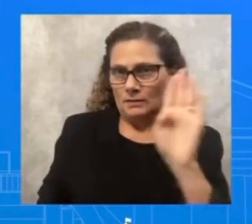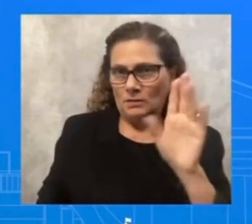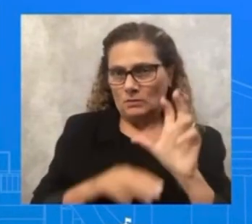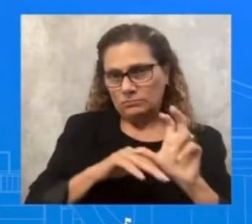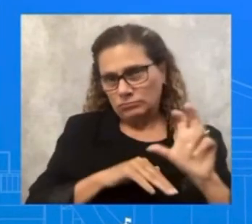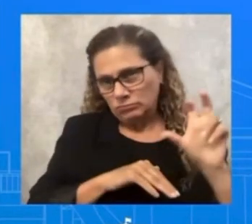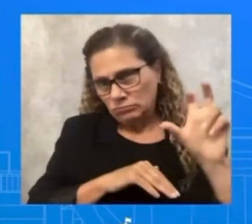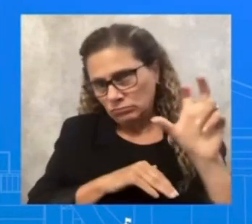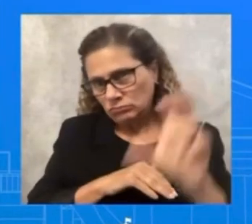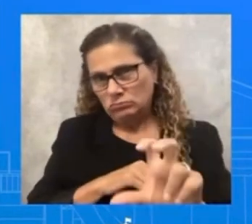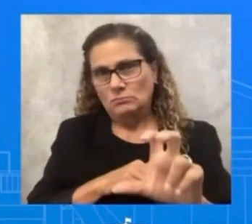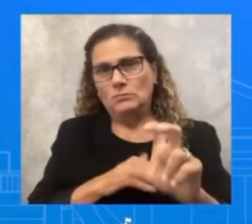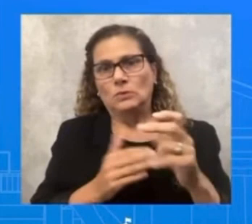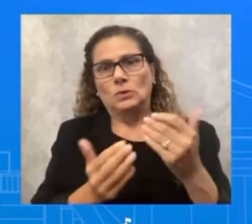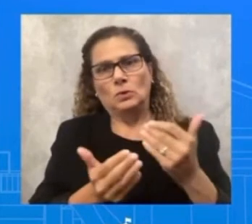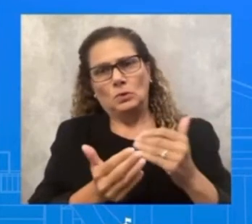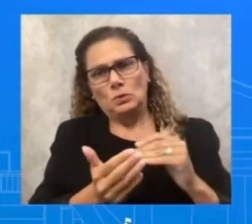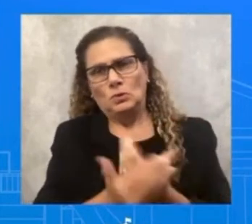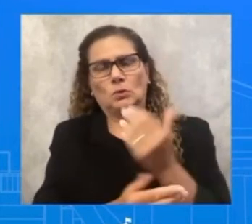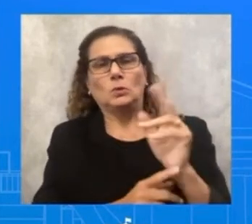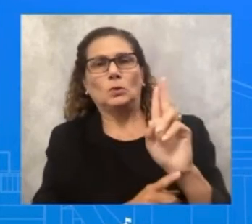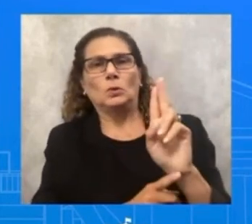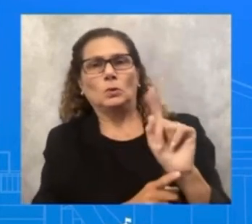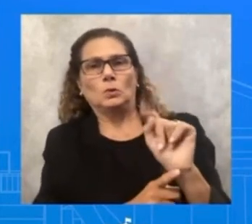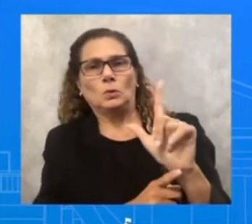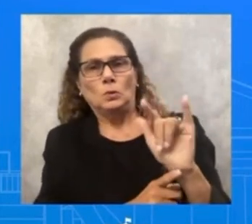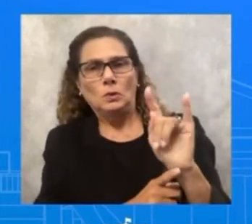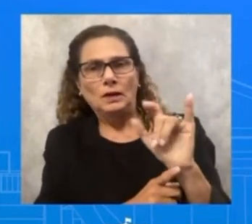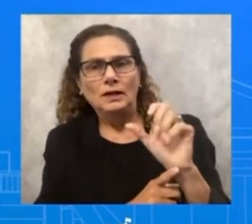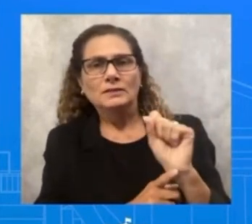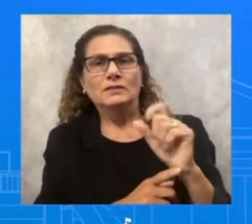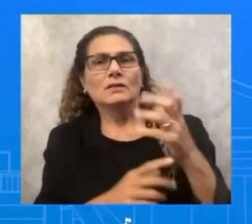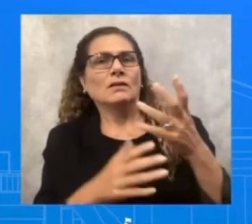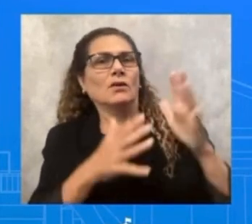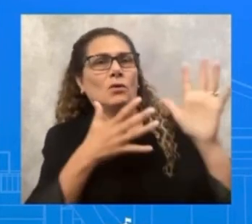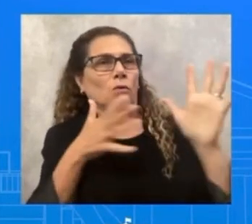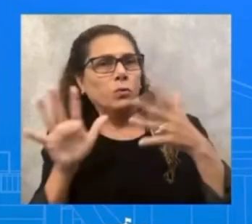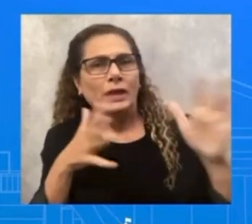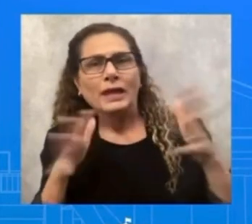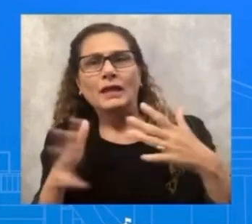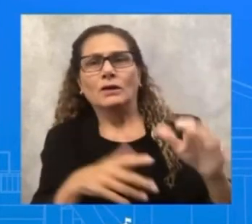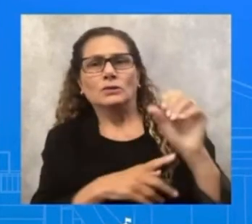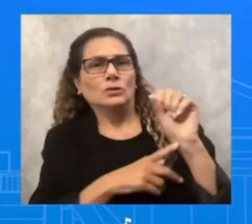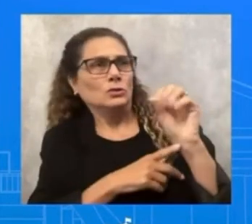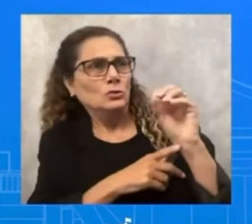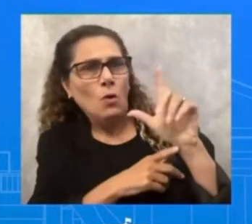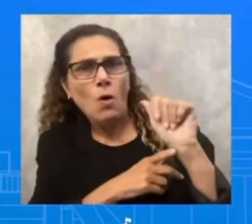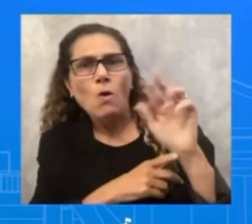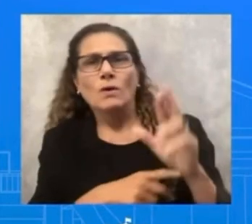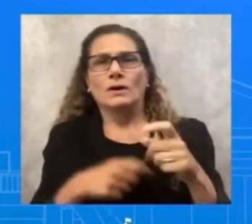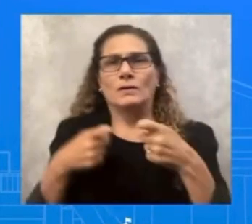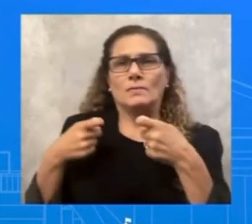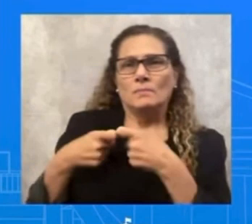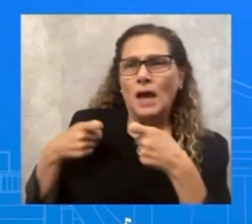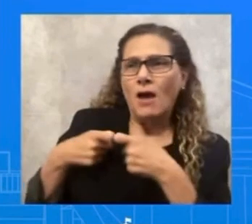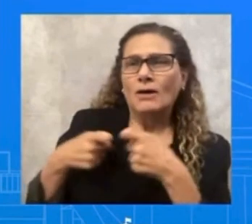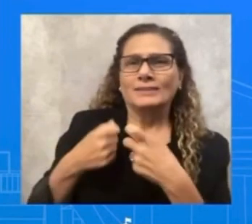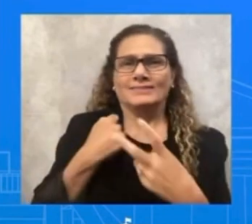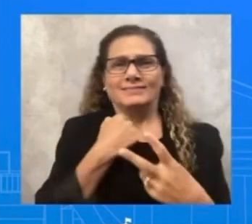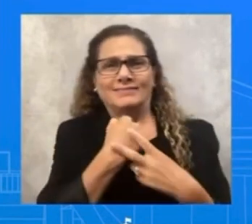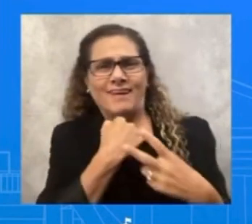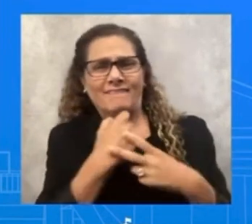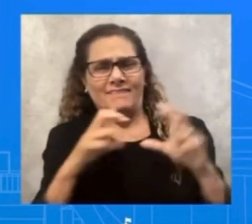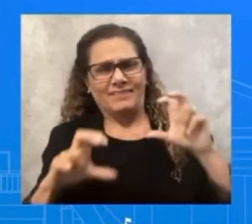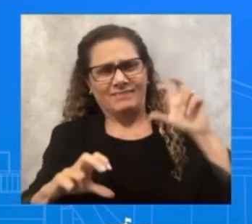clean electricity, wind, solar, battery, storage, and more. These new investments are creating jobs and bringing